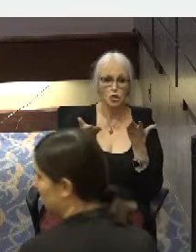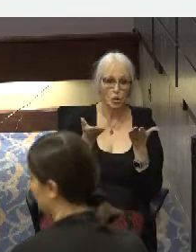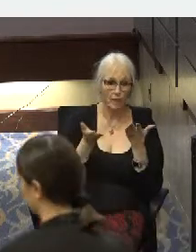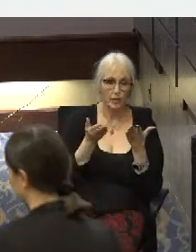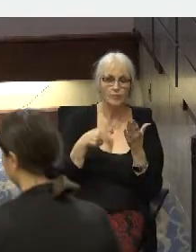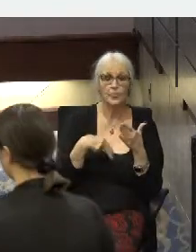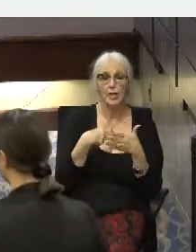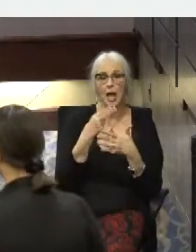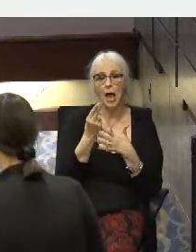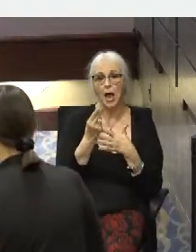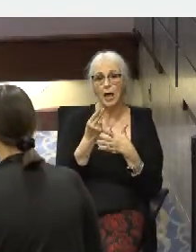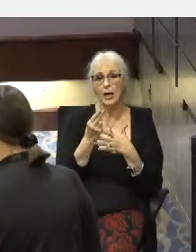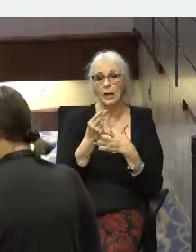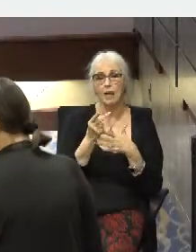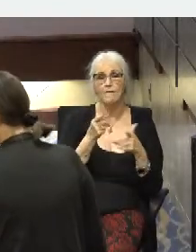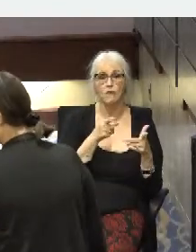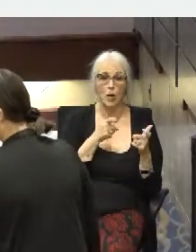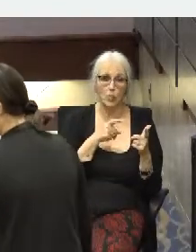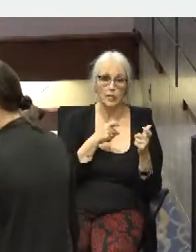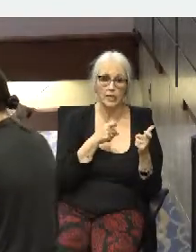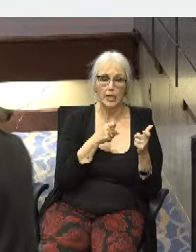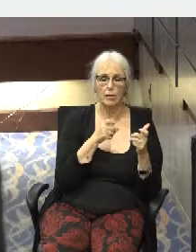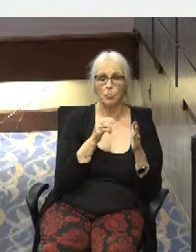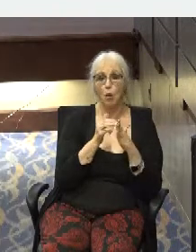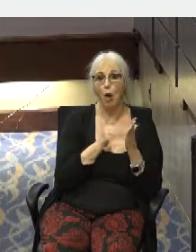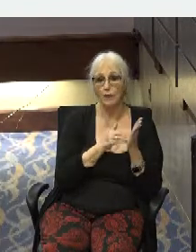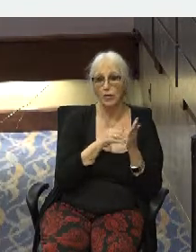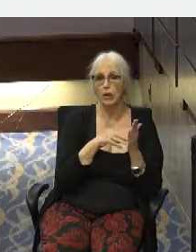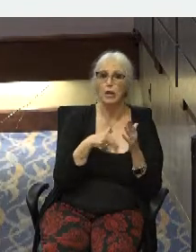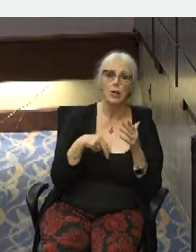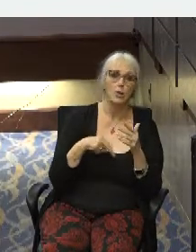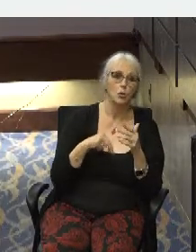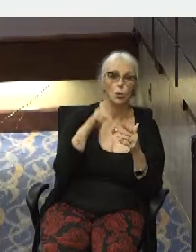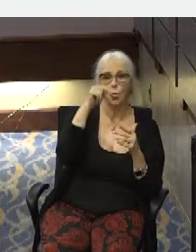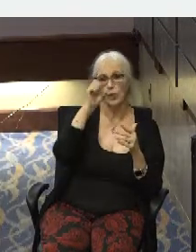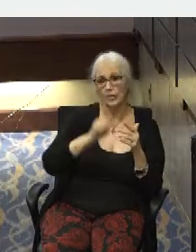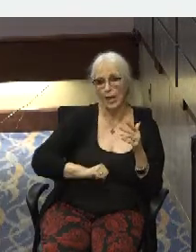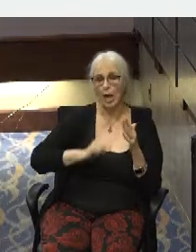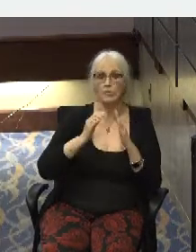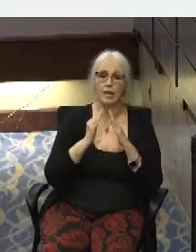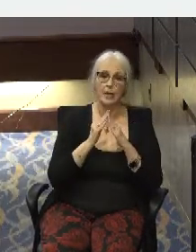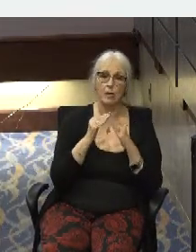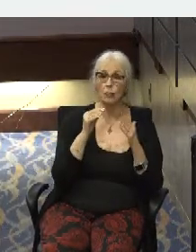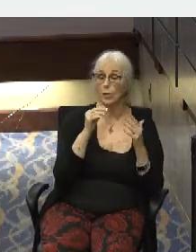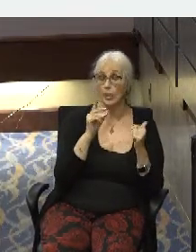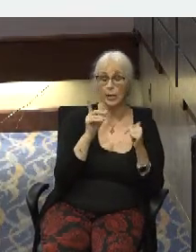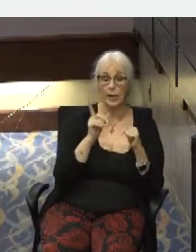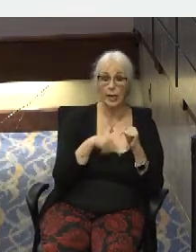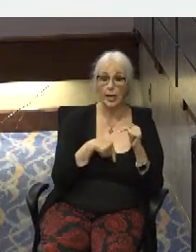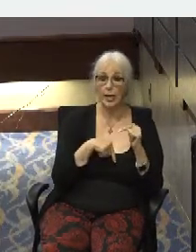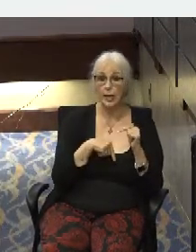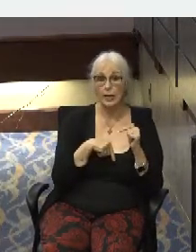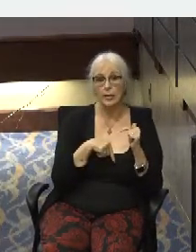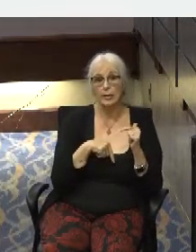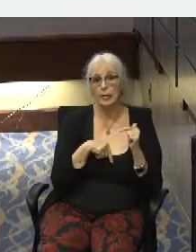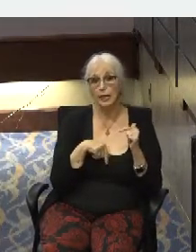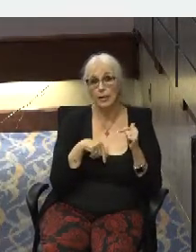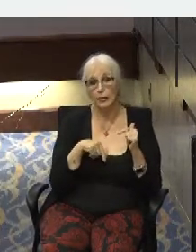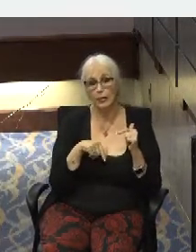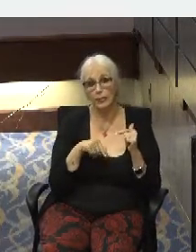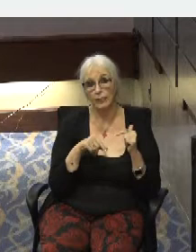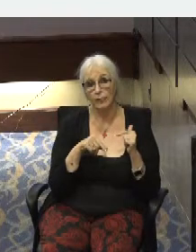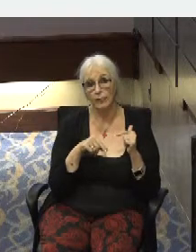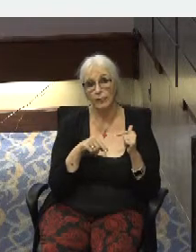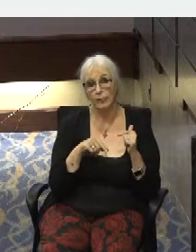frequency routes running north and south through downtown. And of course, we can't underscore the benefit of microtransit to providing